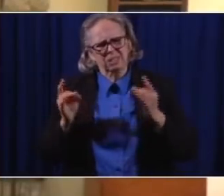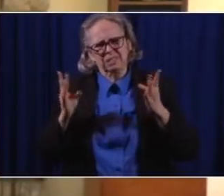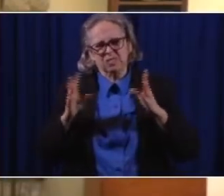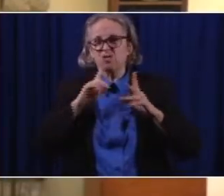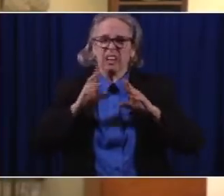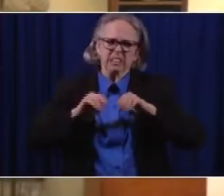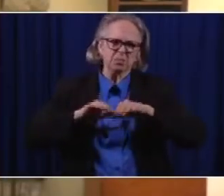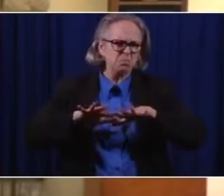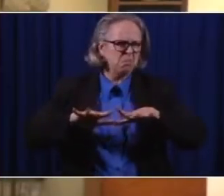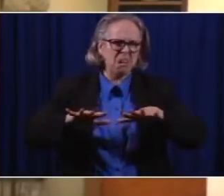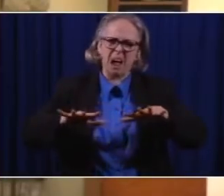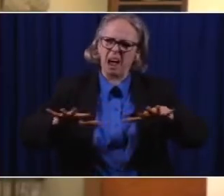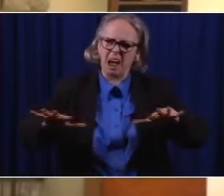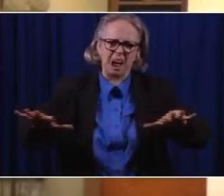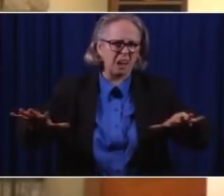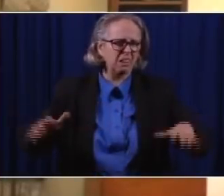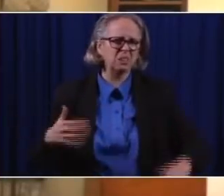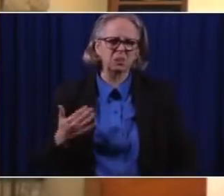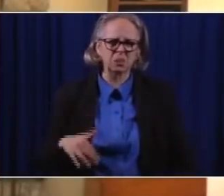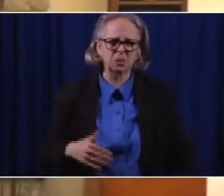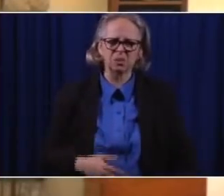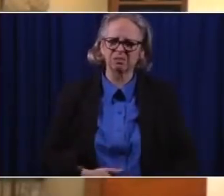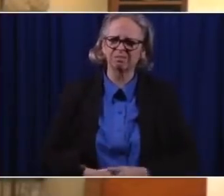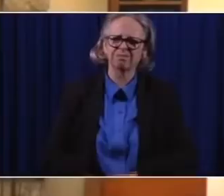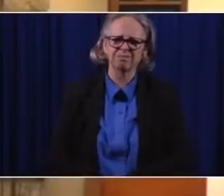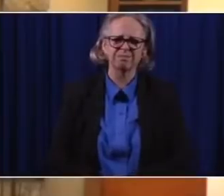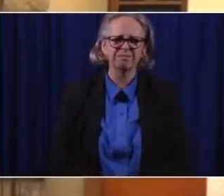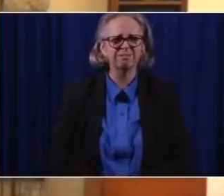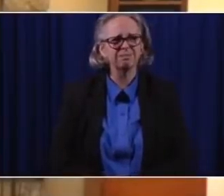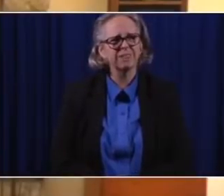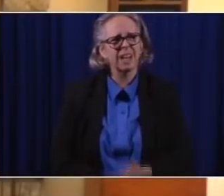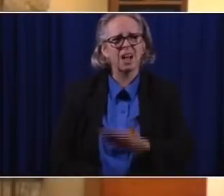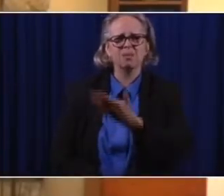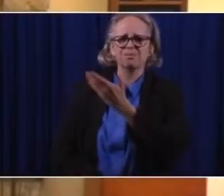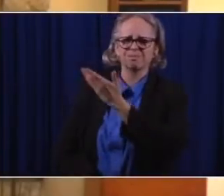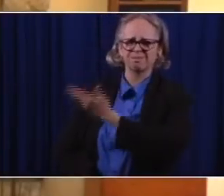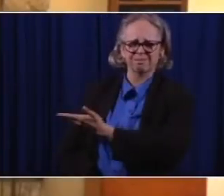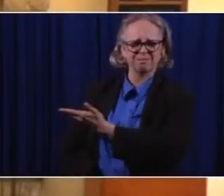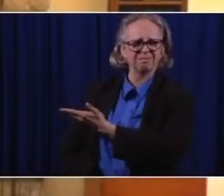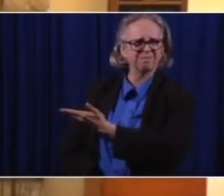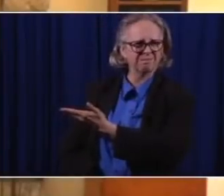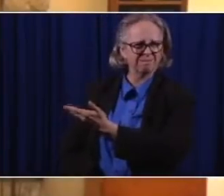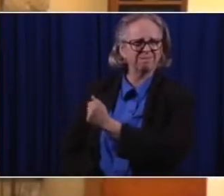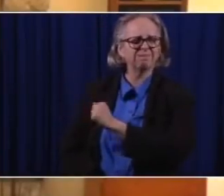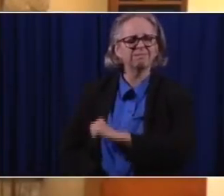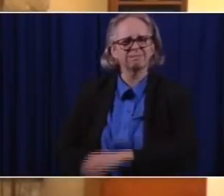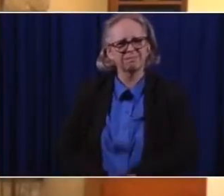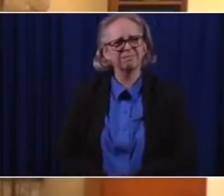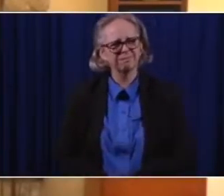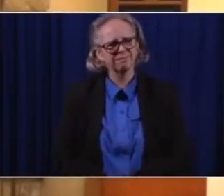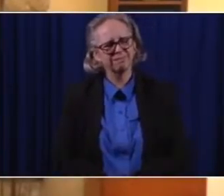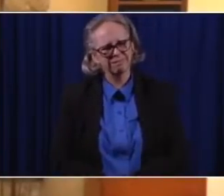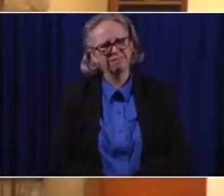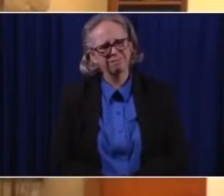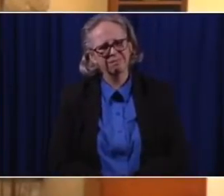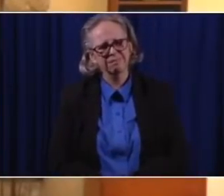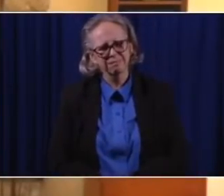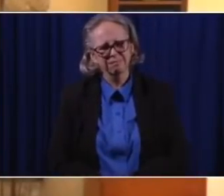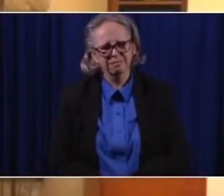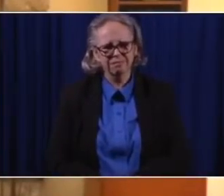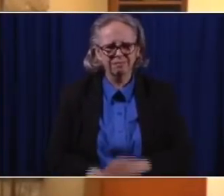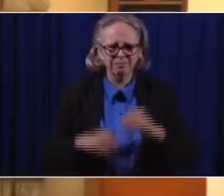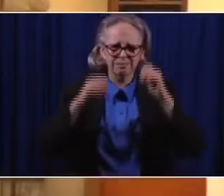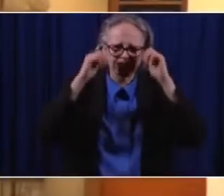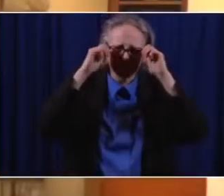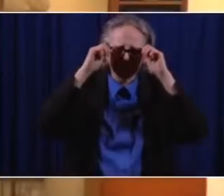Michael, let's go to the next slide. The next few slides have to do with really what is coming up. These are what